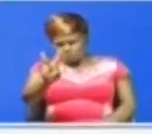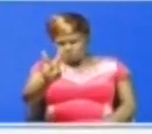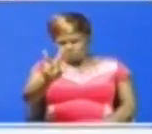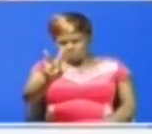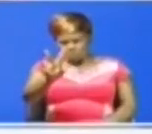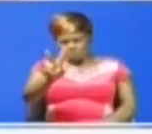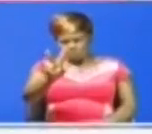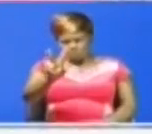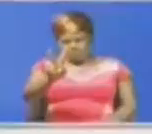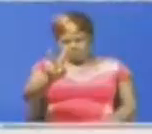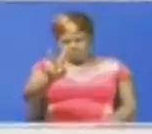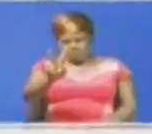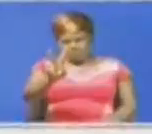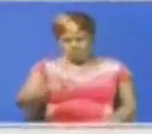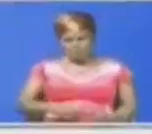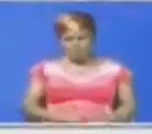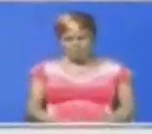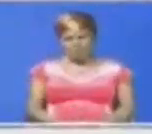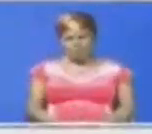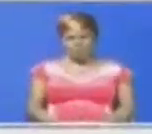huko ndani.